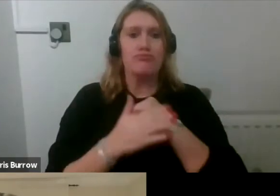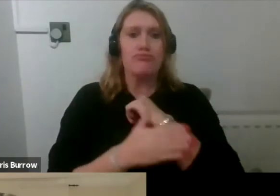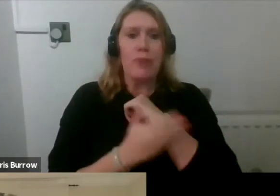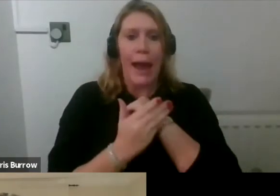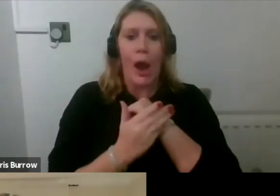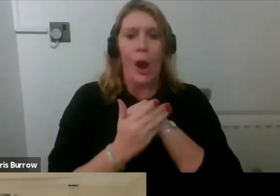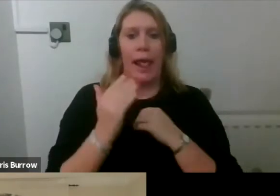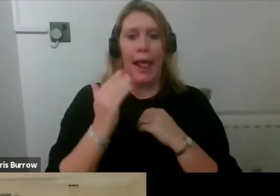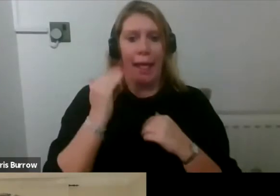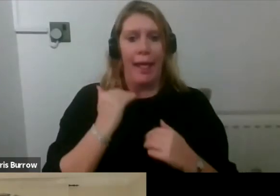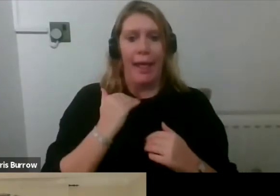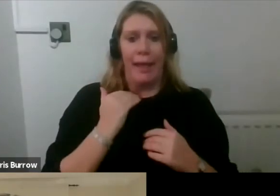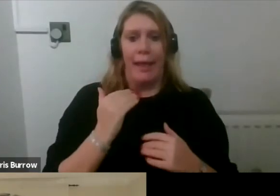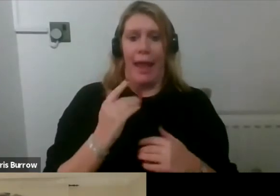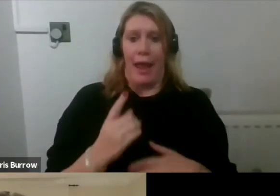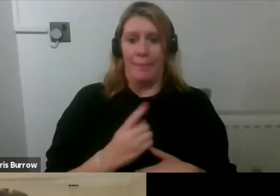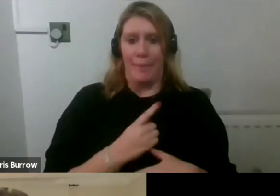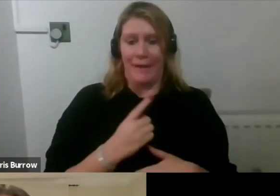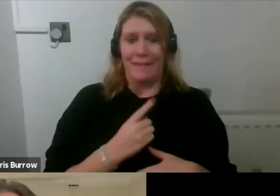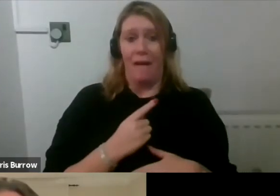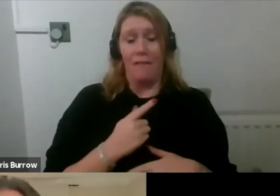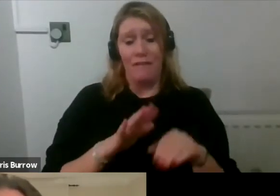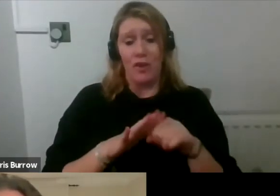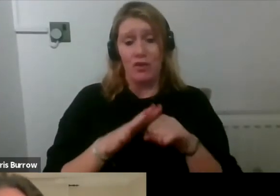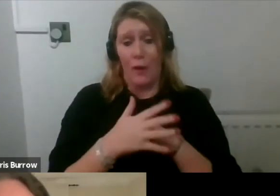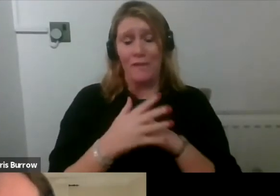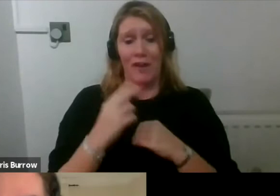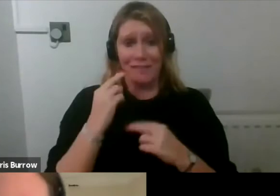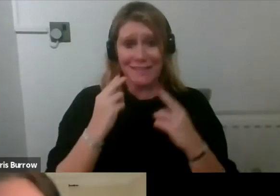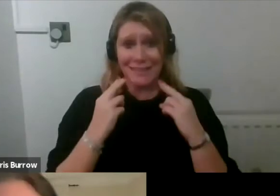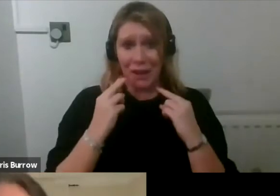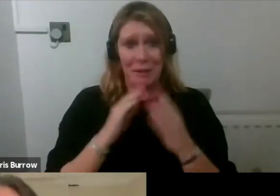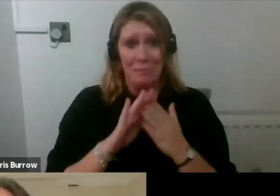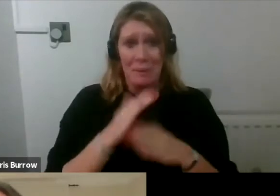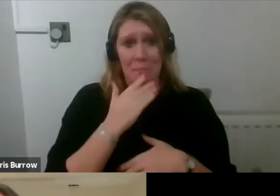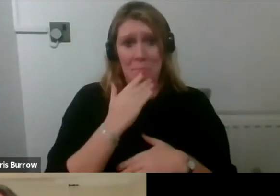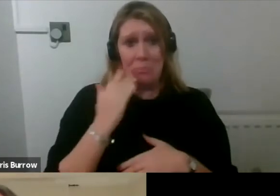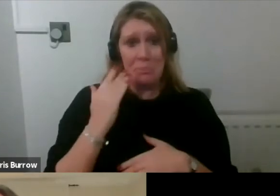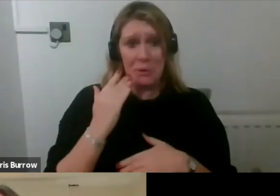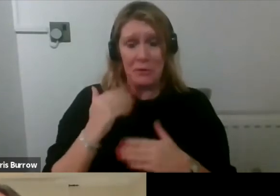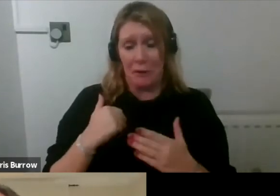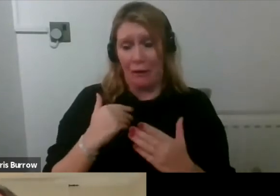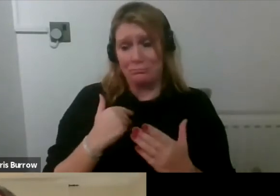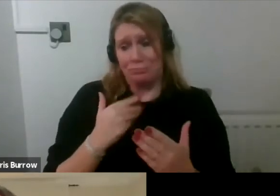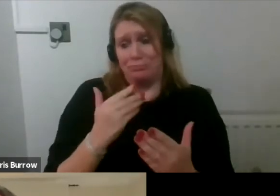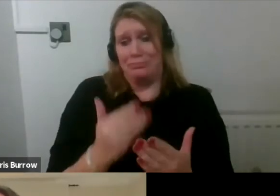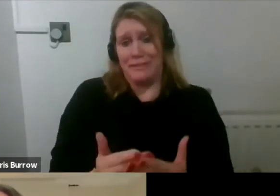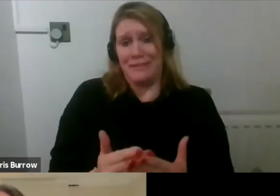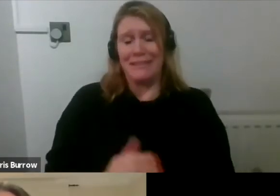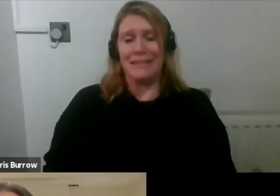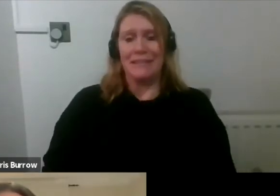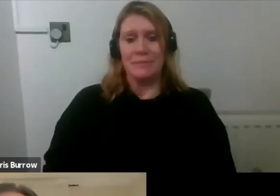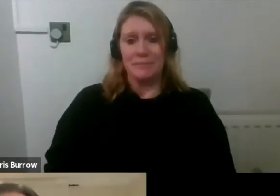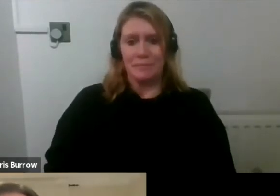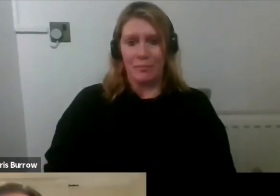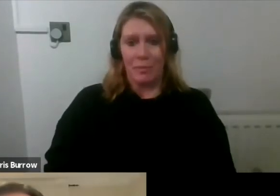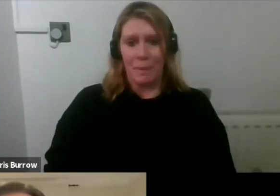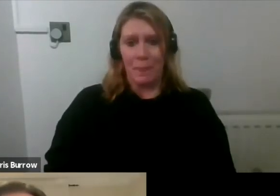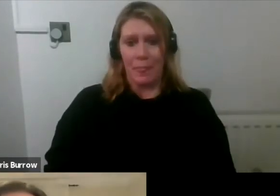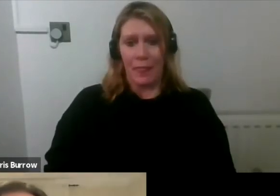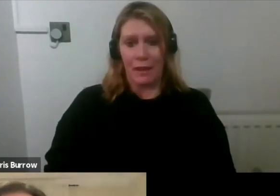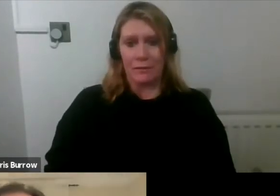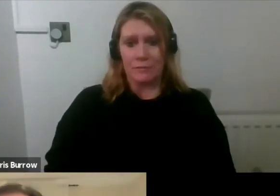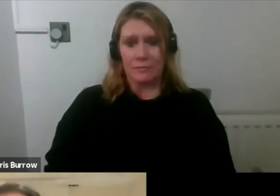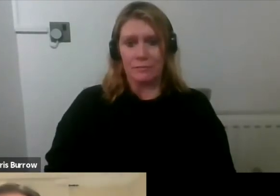have suffered from the COVID cuts. Haven't had a haircut in a while, so it's probably a bit longer than it normally is. I'm in my